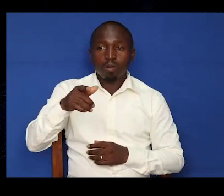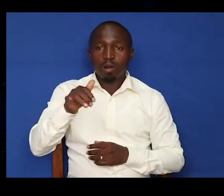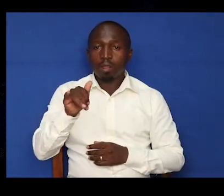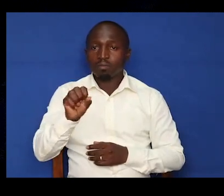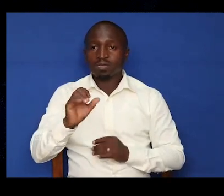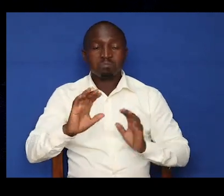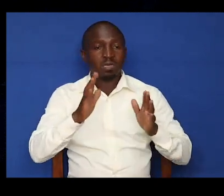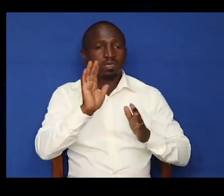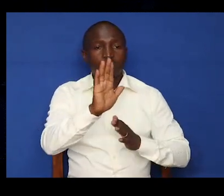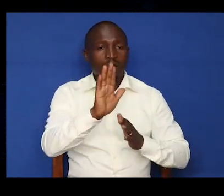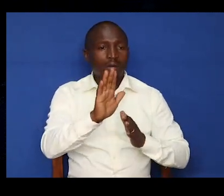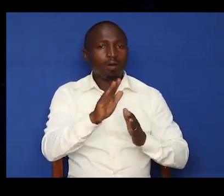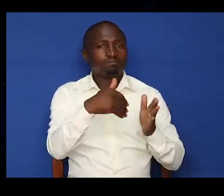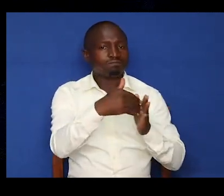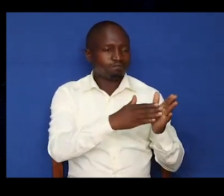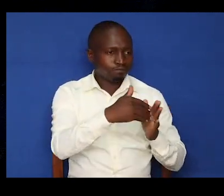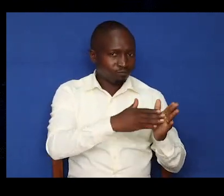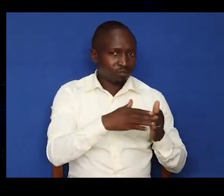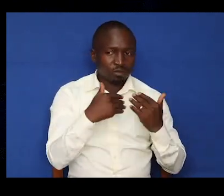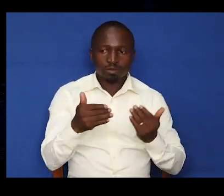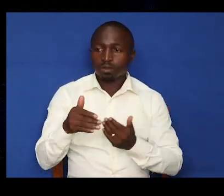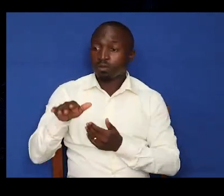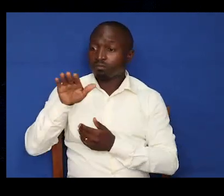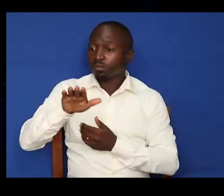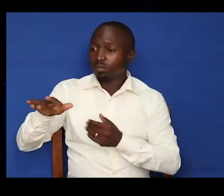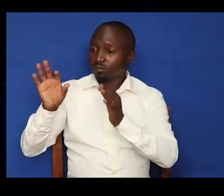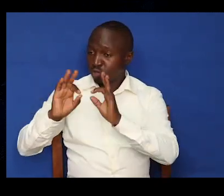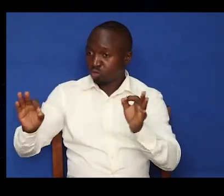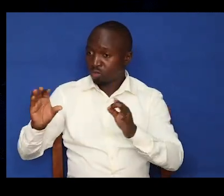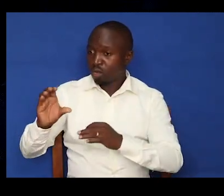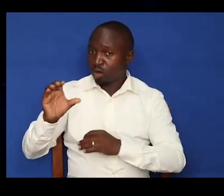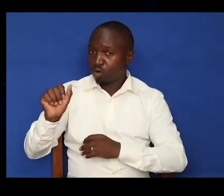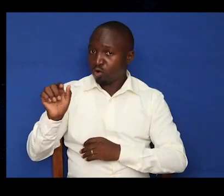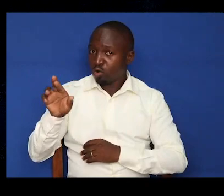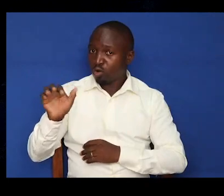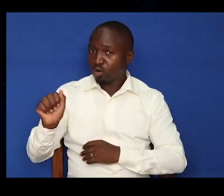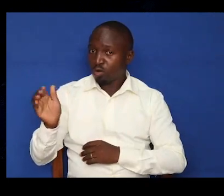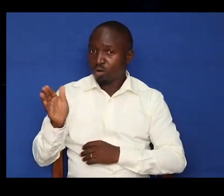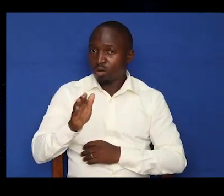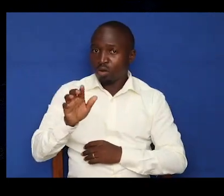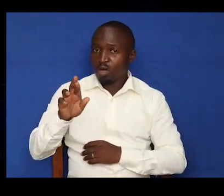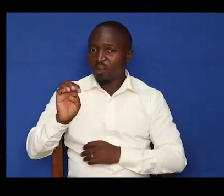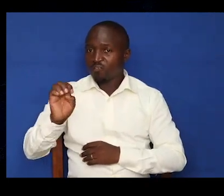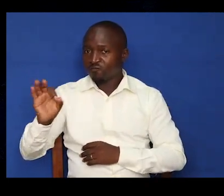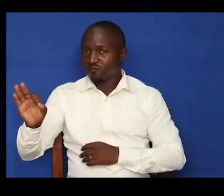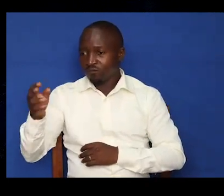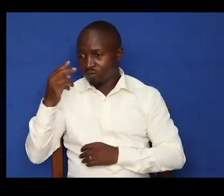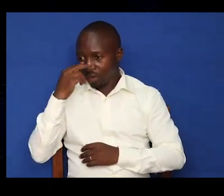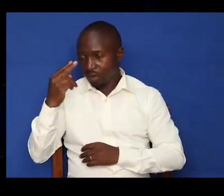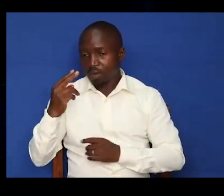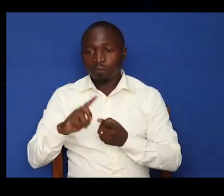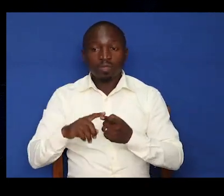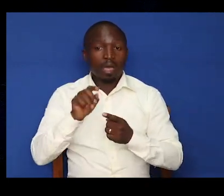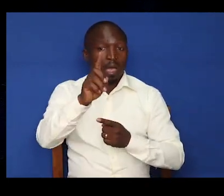coral polyps. Therefore, the favorable conditions for coral reefs, we consider the ones which encourage